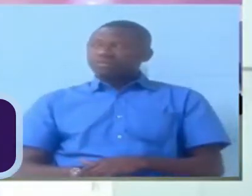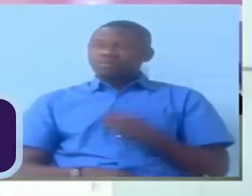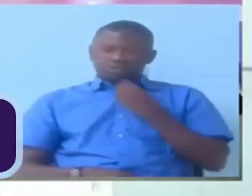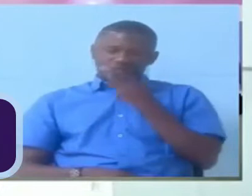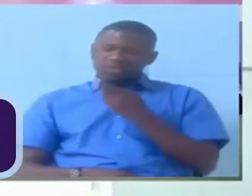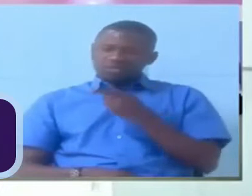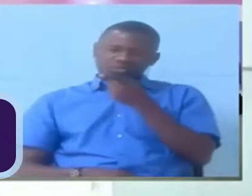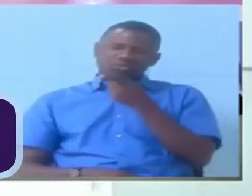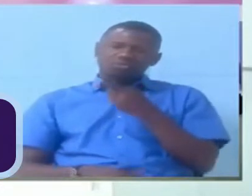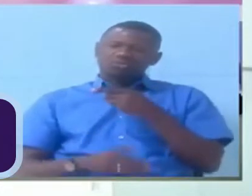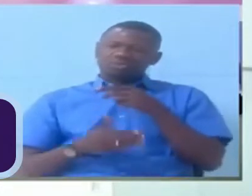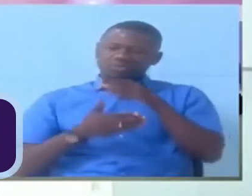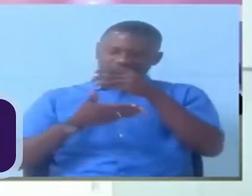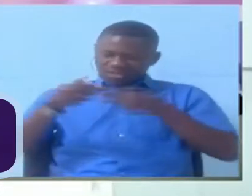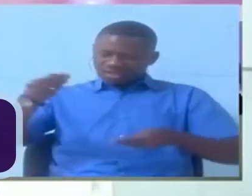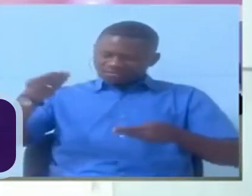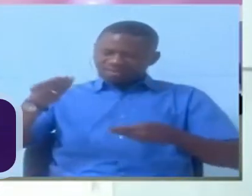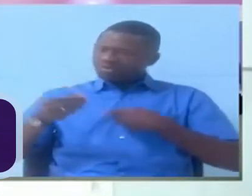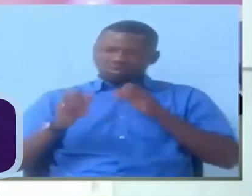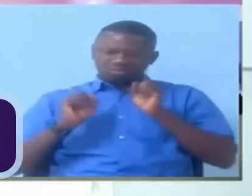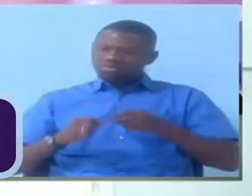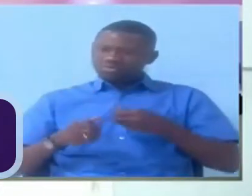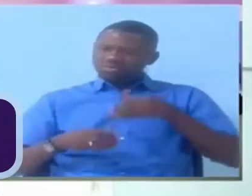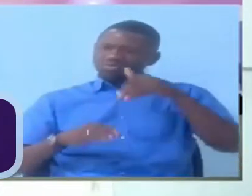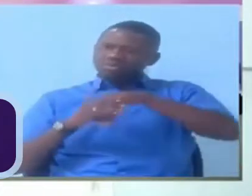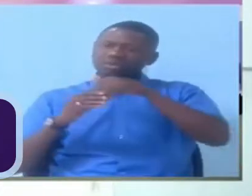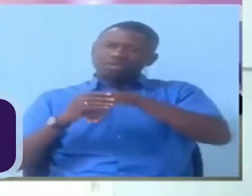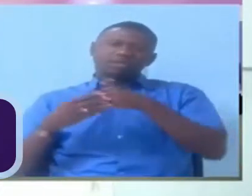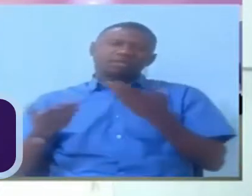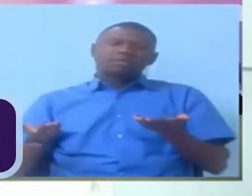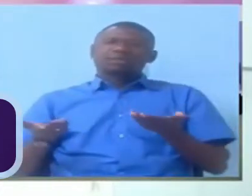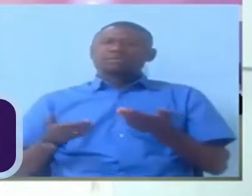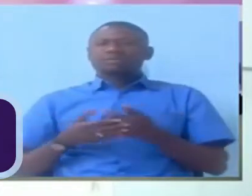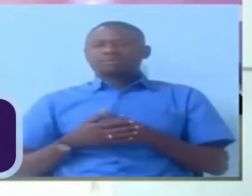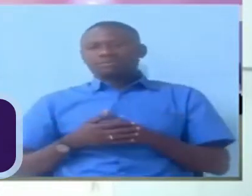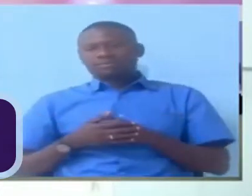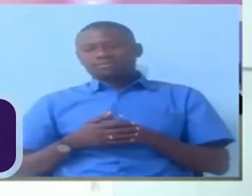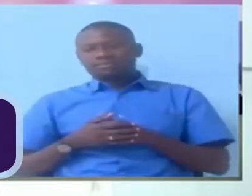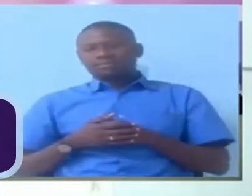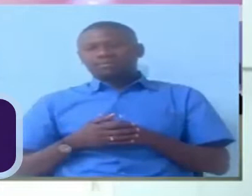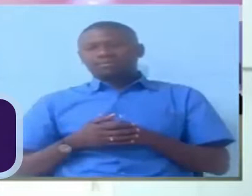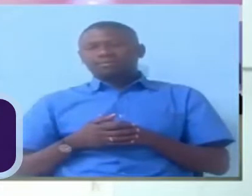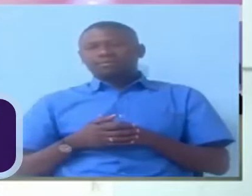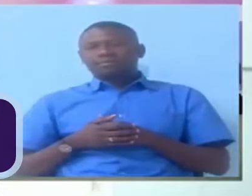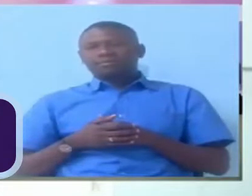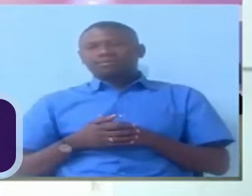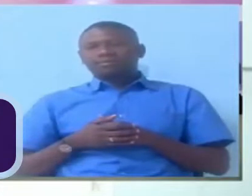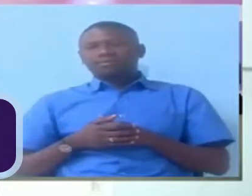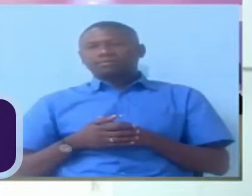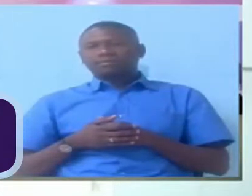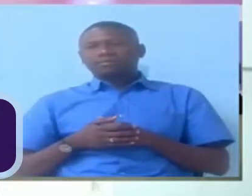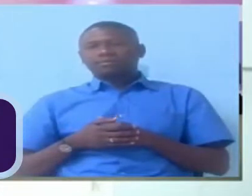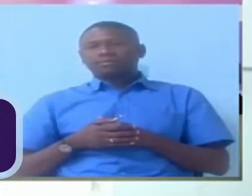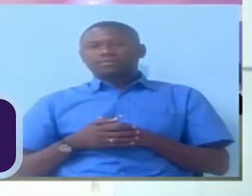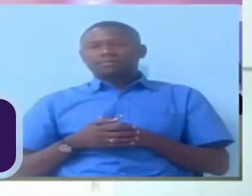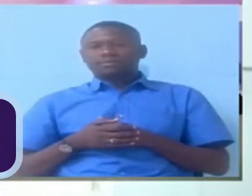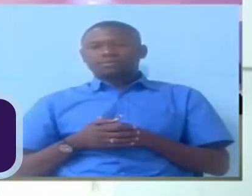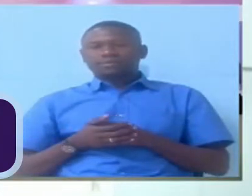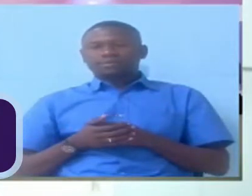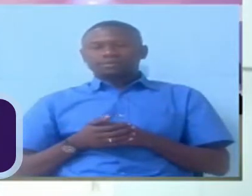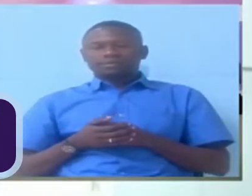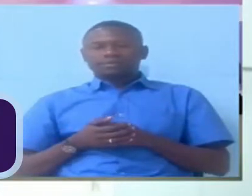Also, in the whole honesty, I don't know much about that, but I